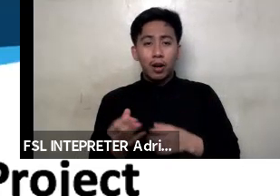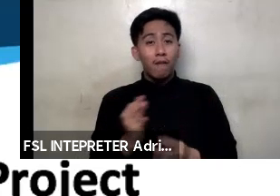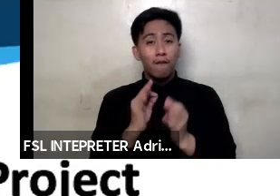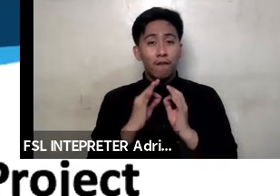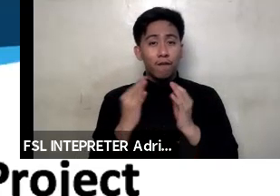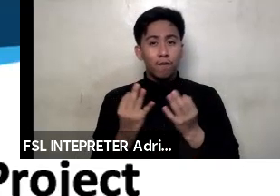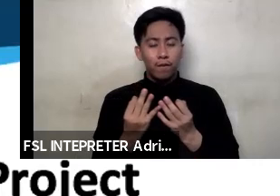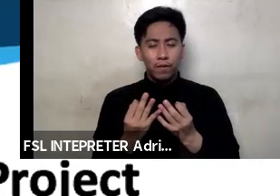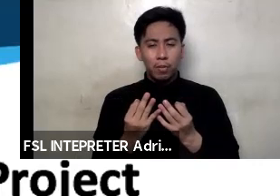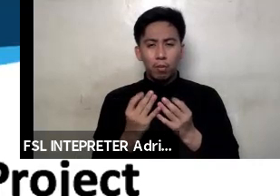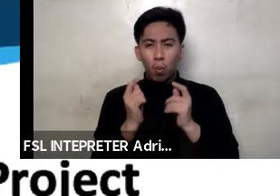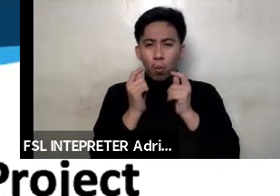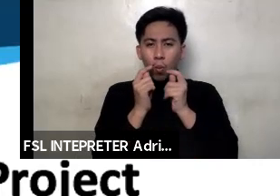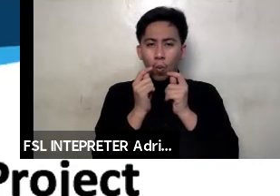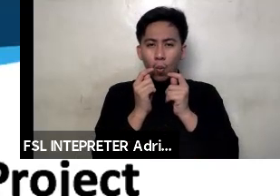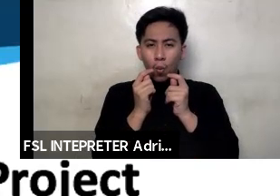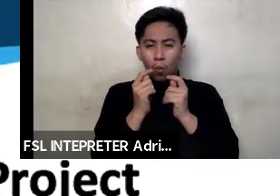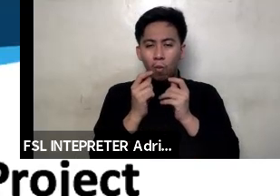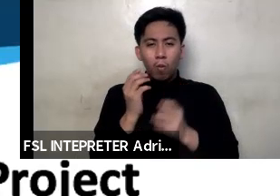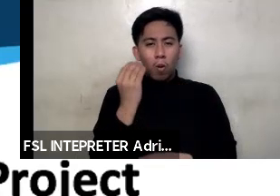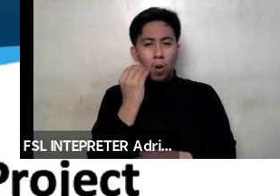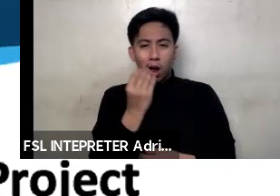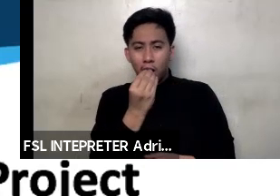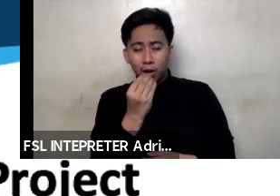malnourished children to adopt a child to some